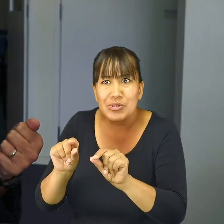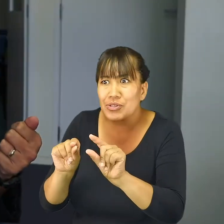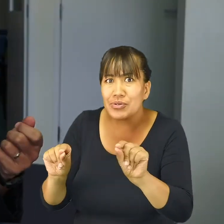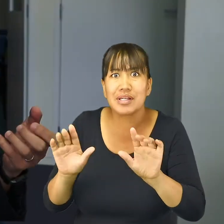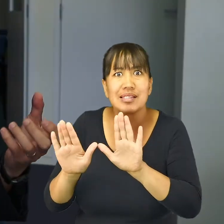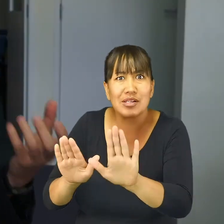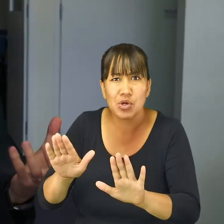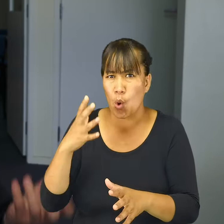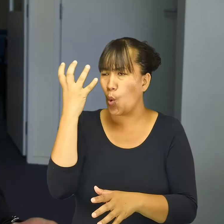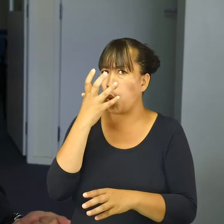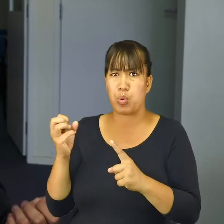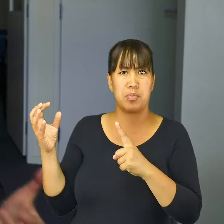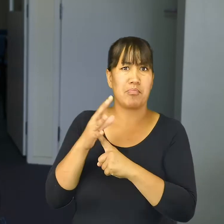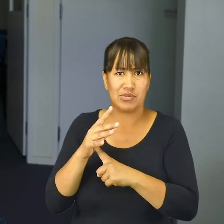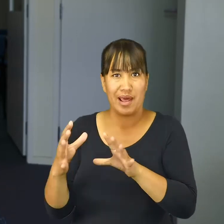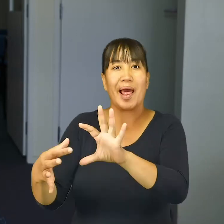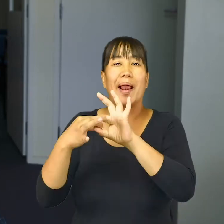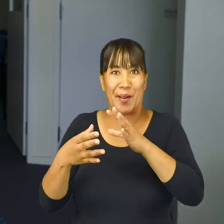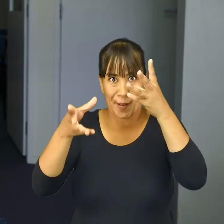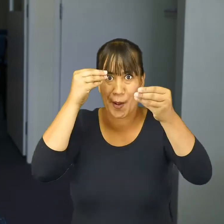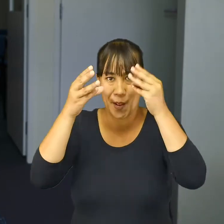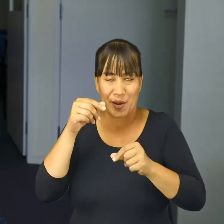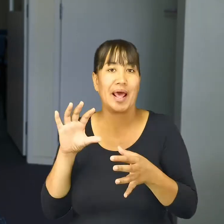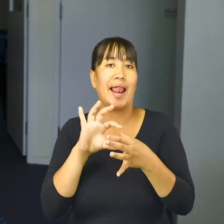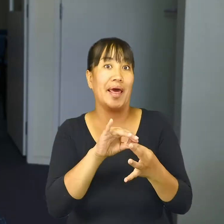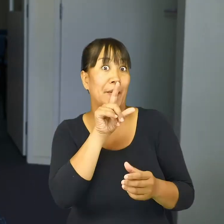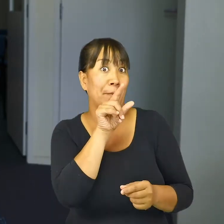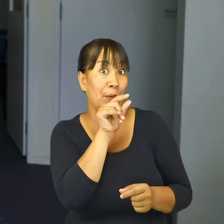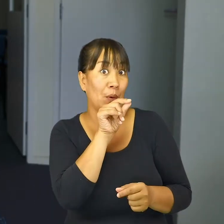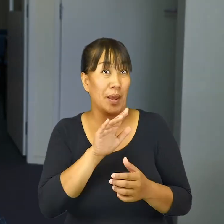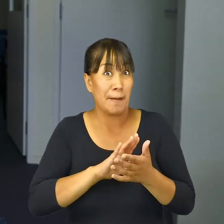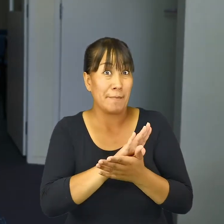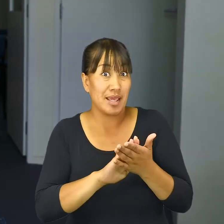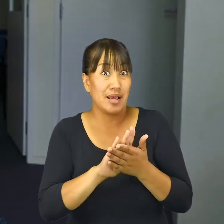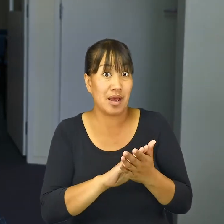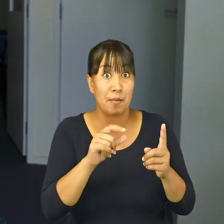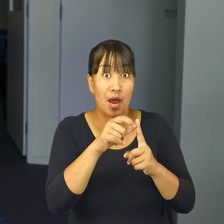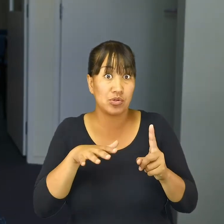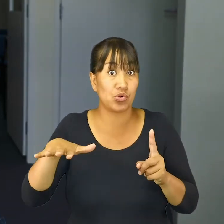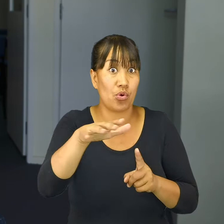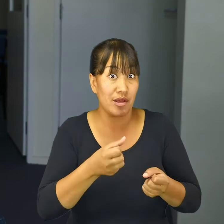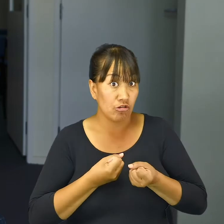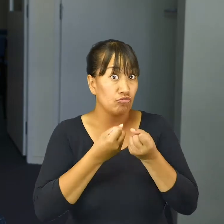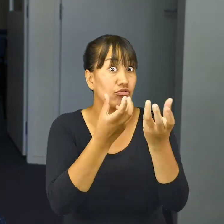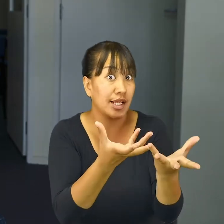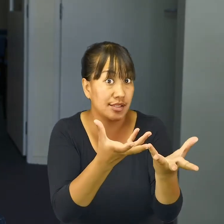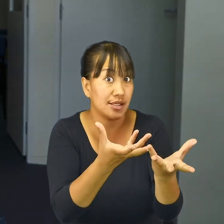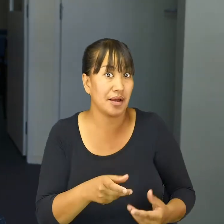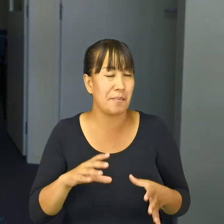see and touch, the more important and relevant this bird becomes to you. And so the release I was at